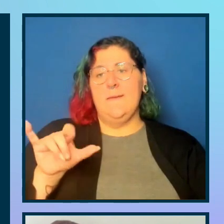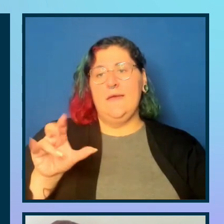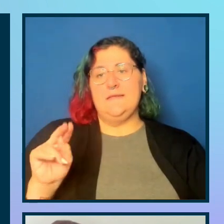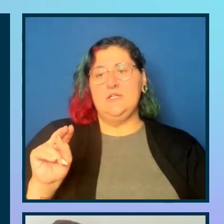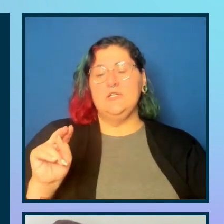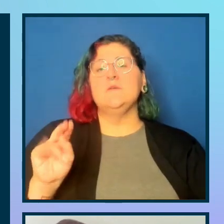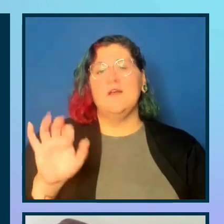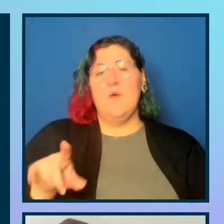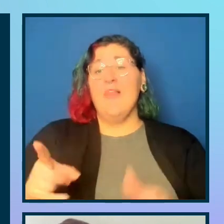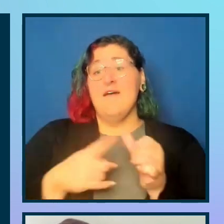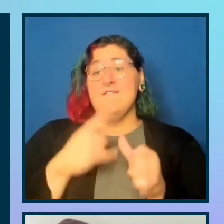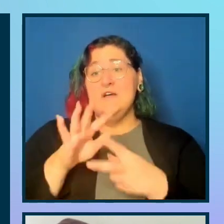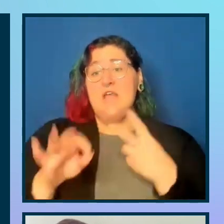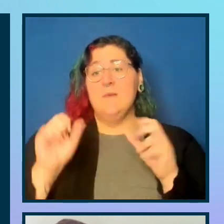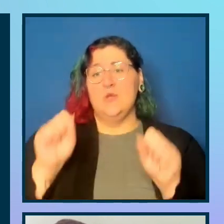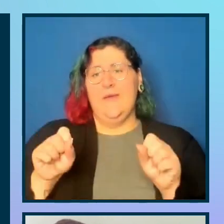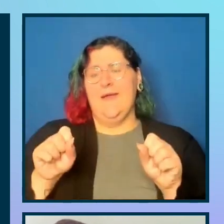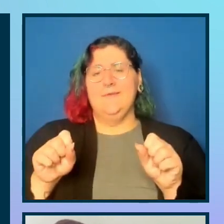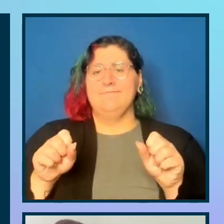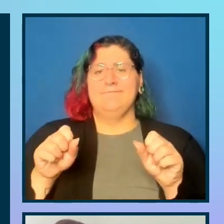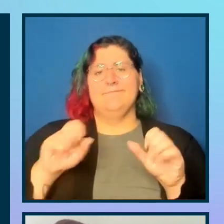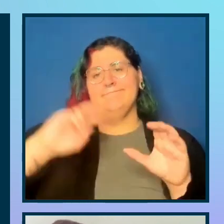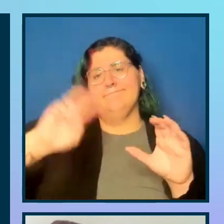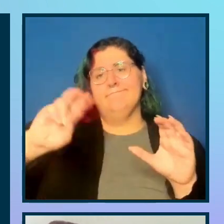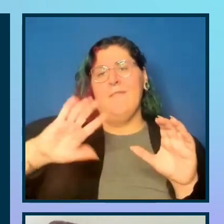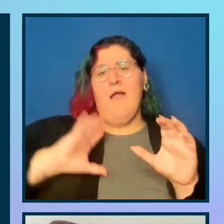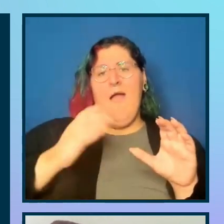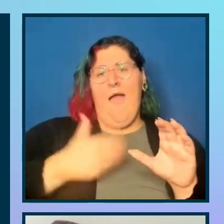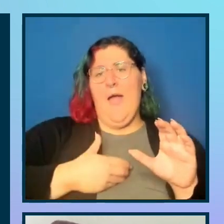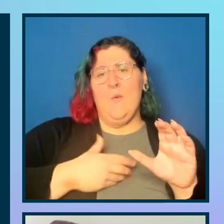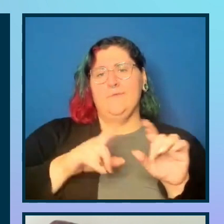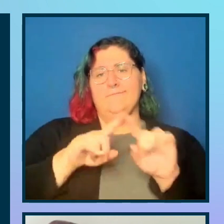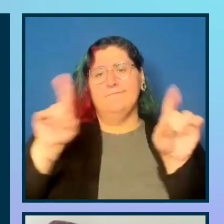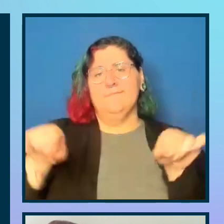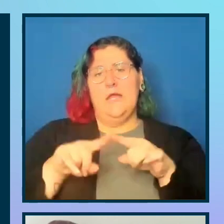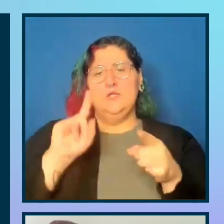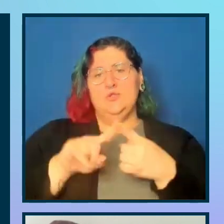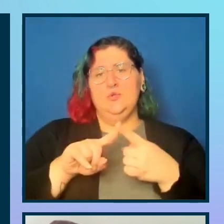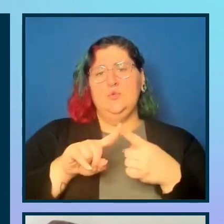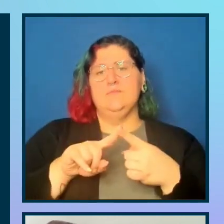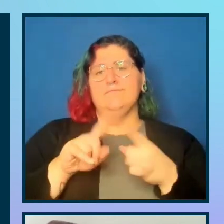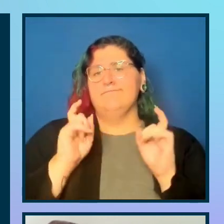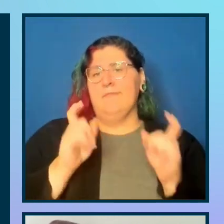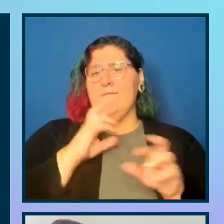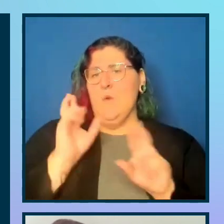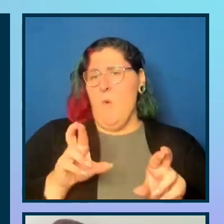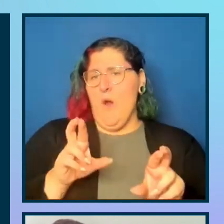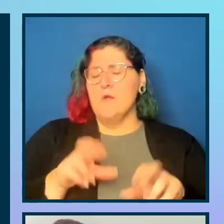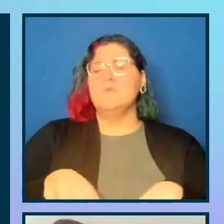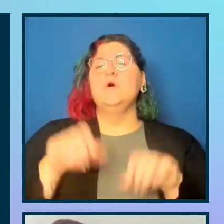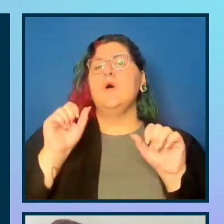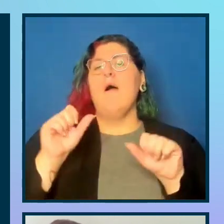allows us to add specific text to our reports that get generated and then generate a PDF, which the upper management can then download and